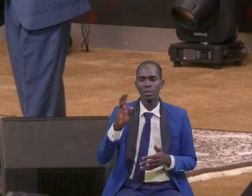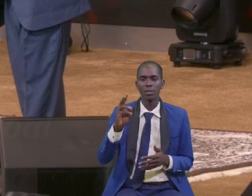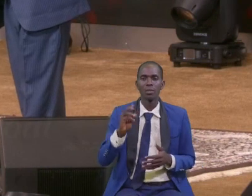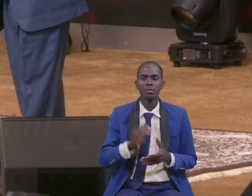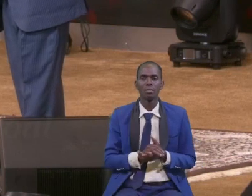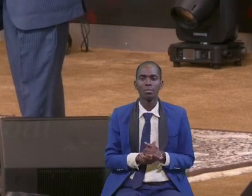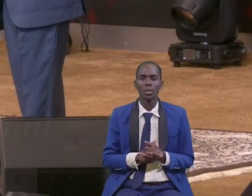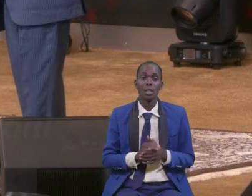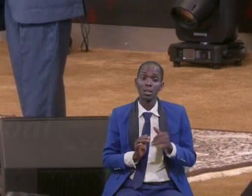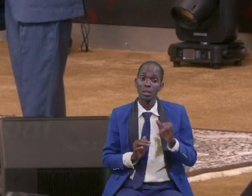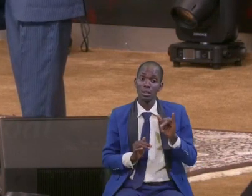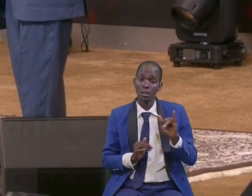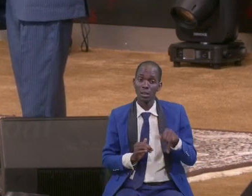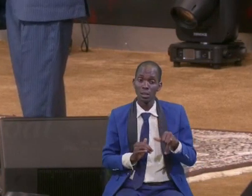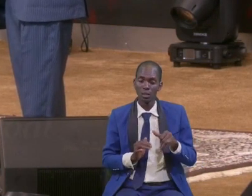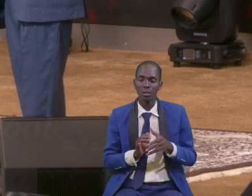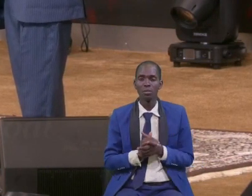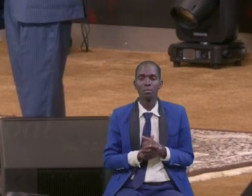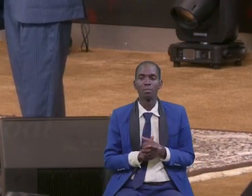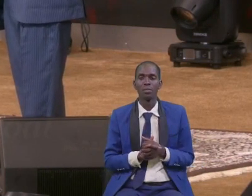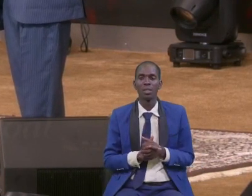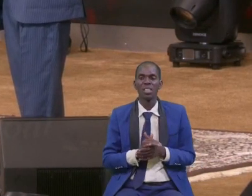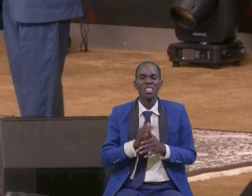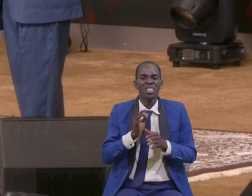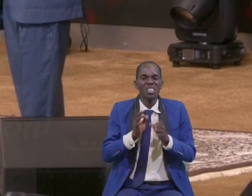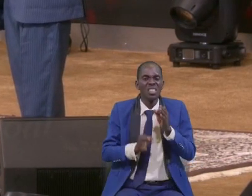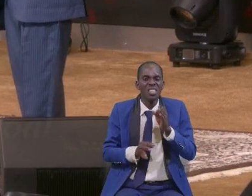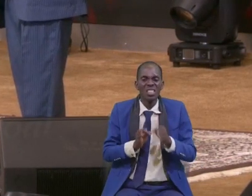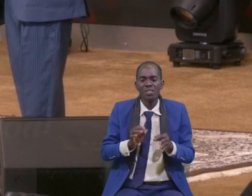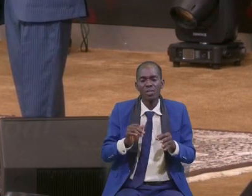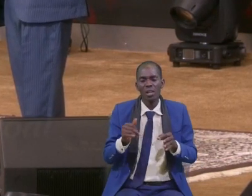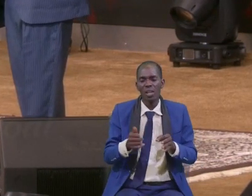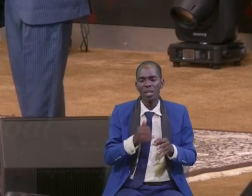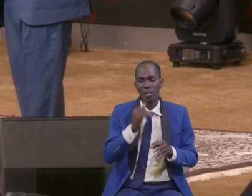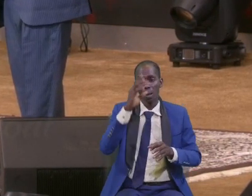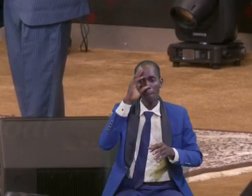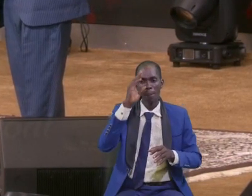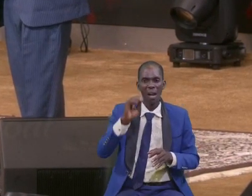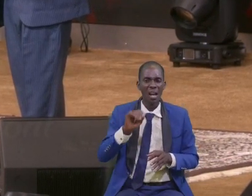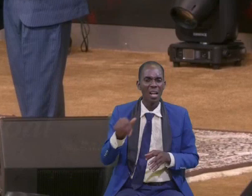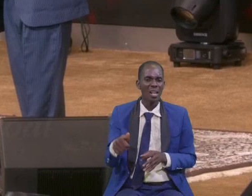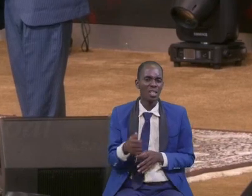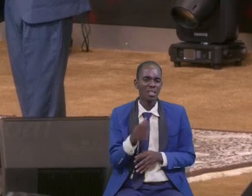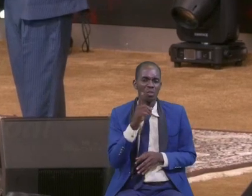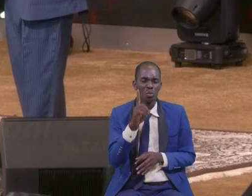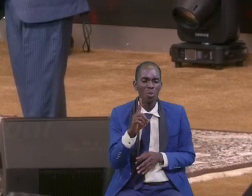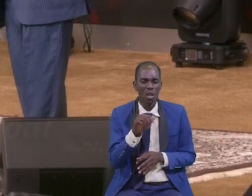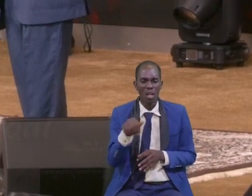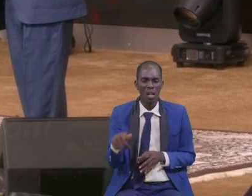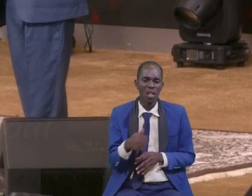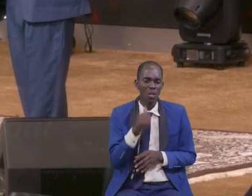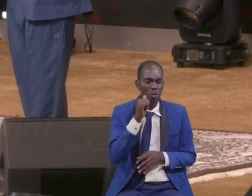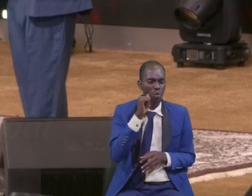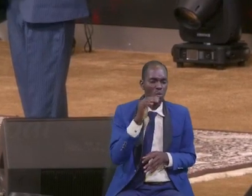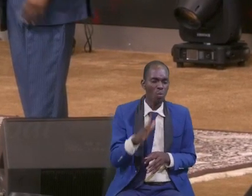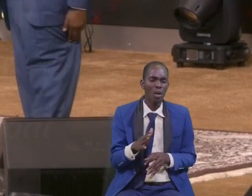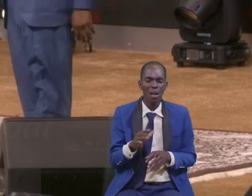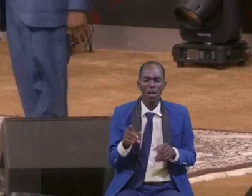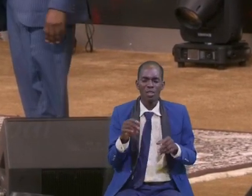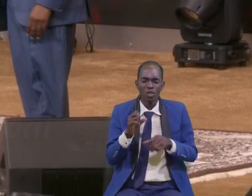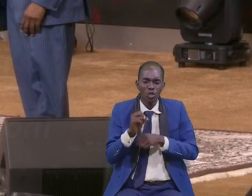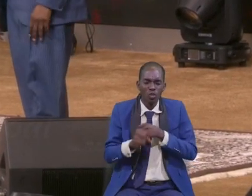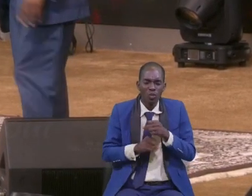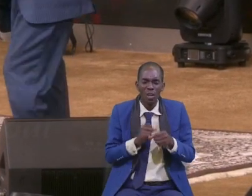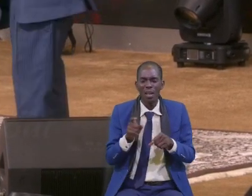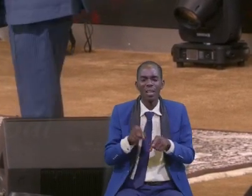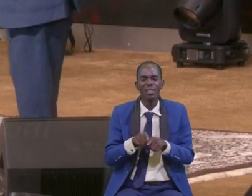Verse 16, yet, if any man, any believer, any woman suffer as a